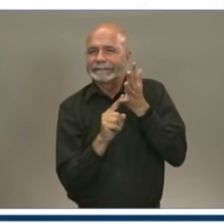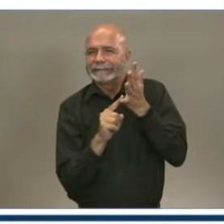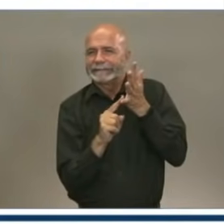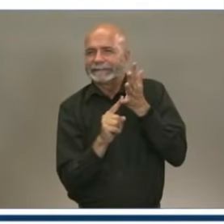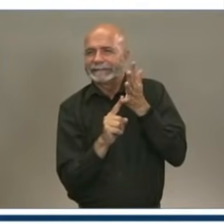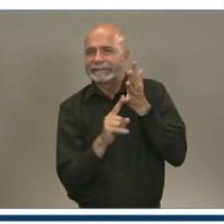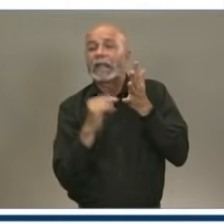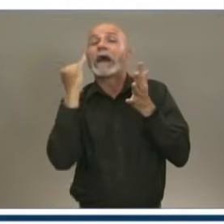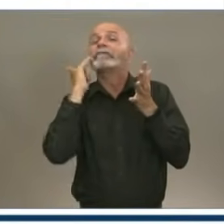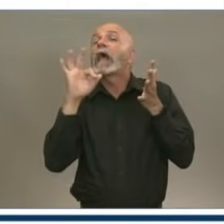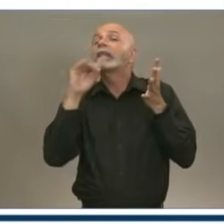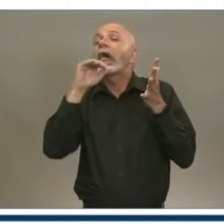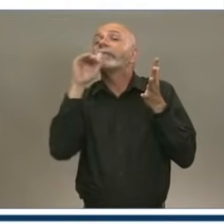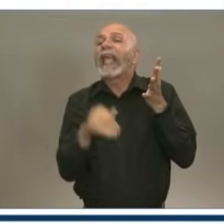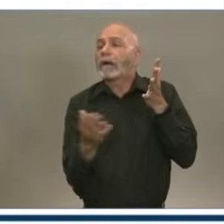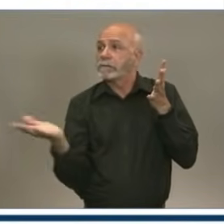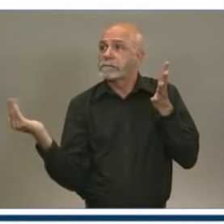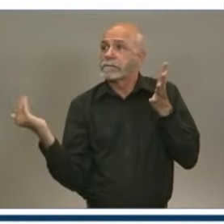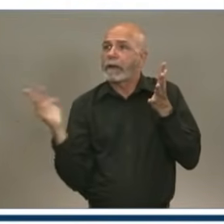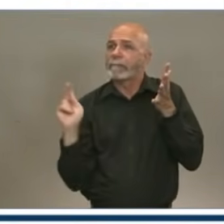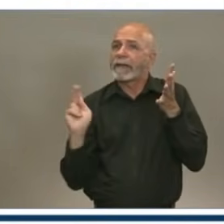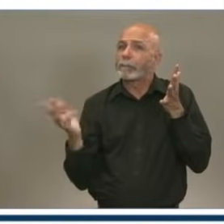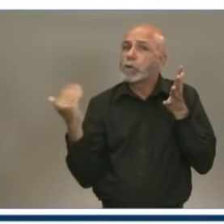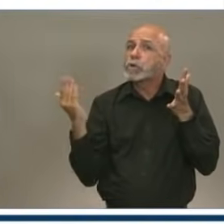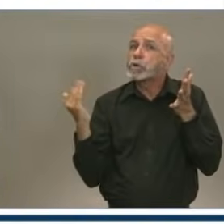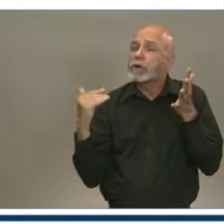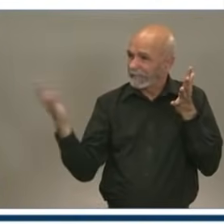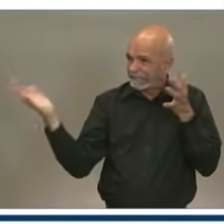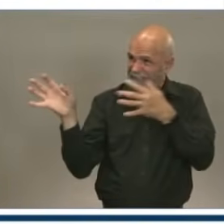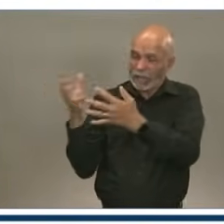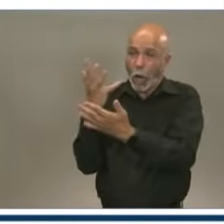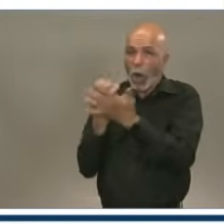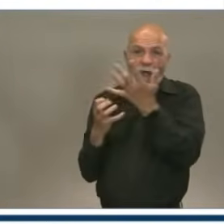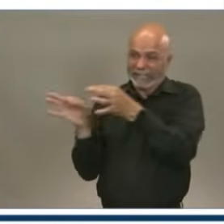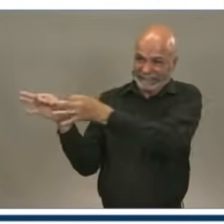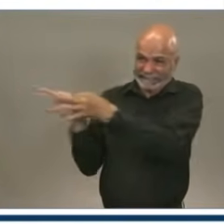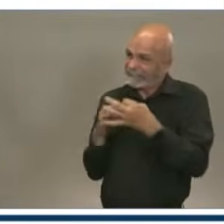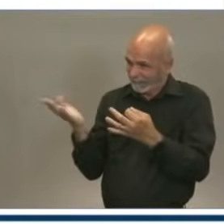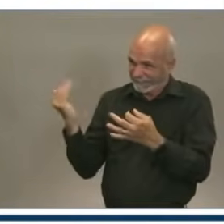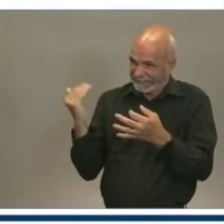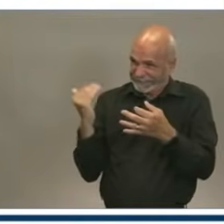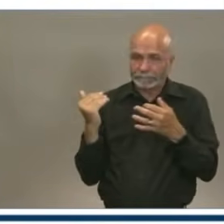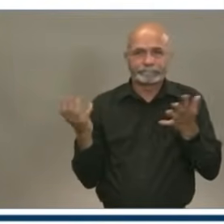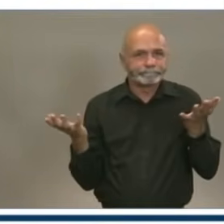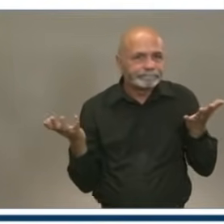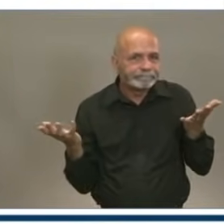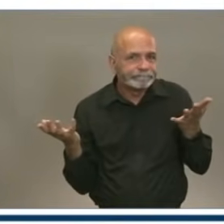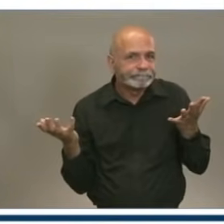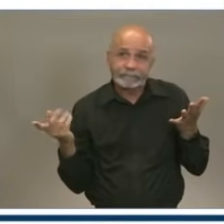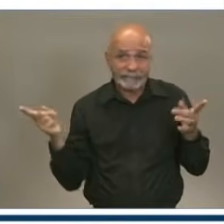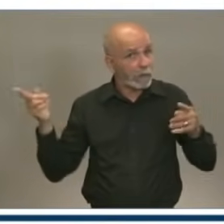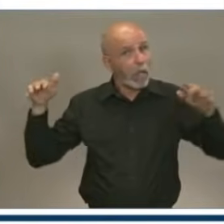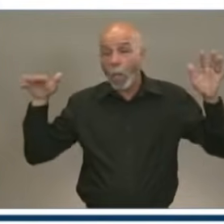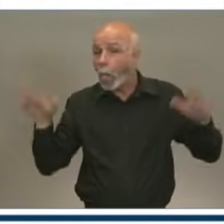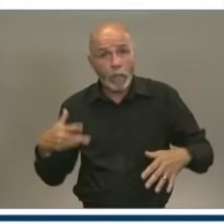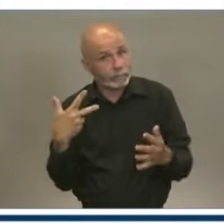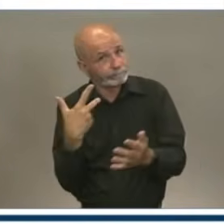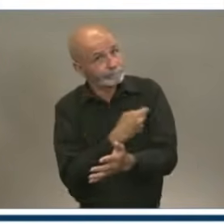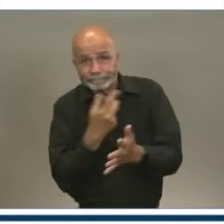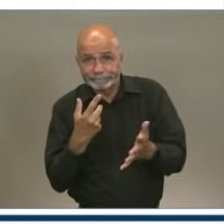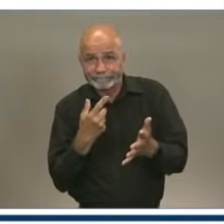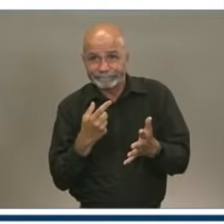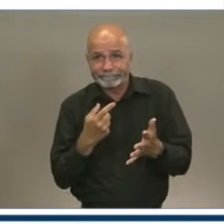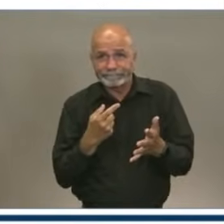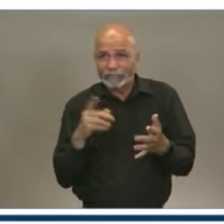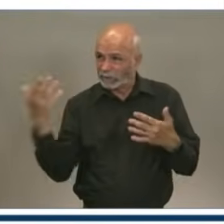actively moving their appointments well up. It also depends on unvaccinated Nova Scotians taking advantage of our walk-in opportunities